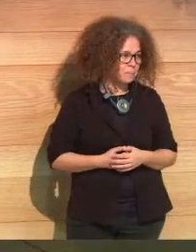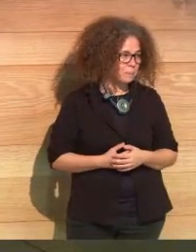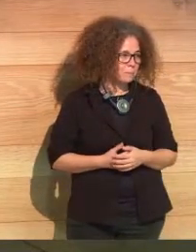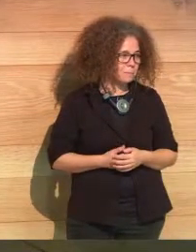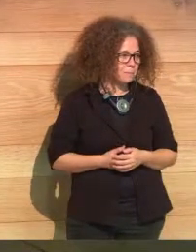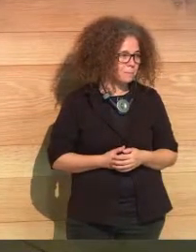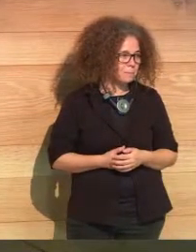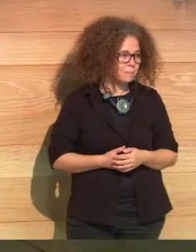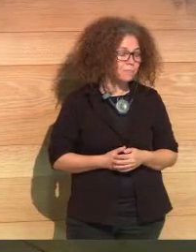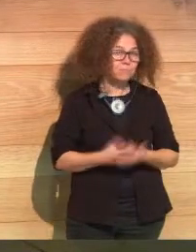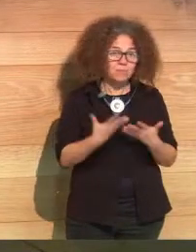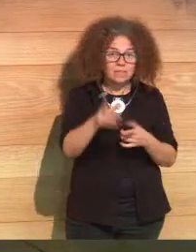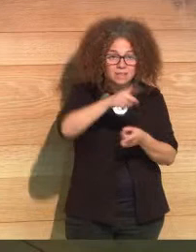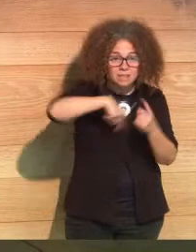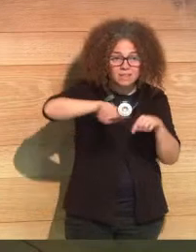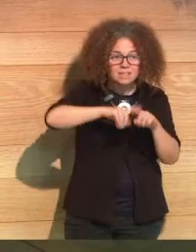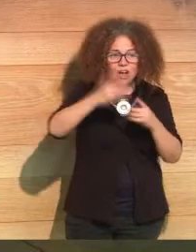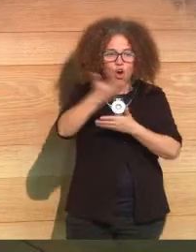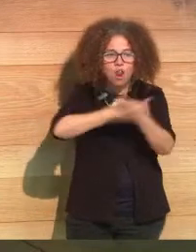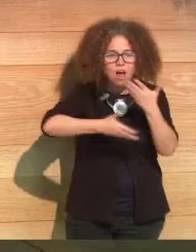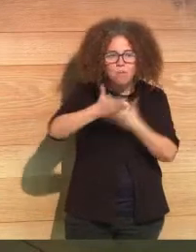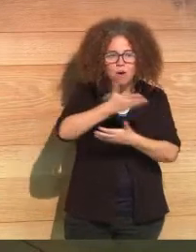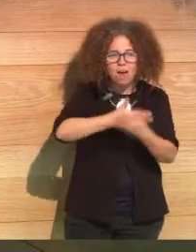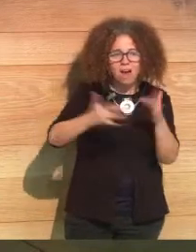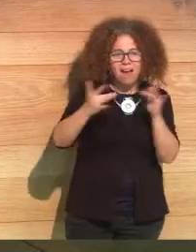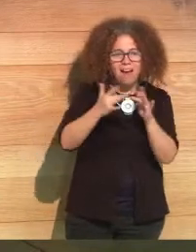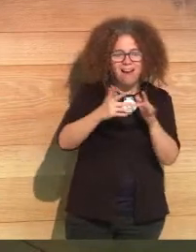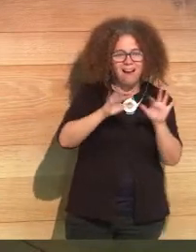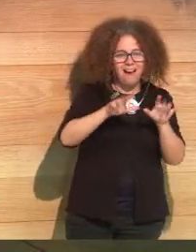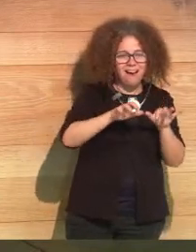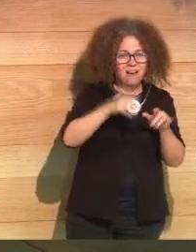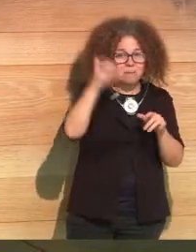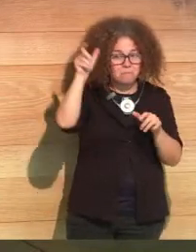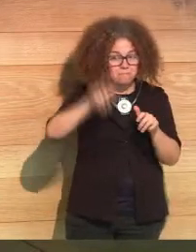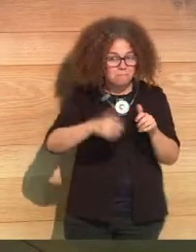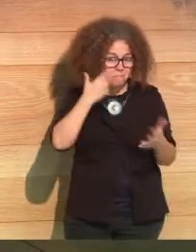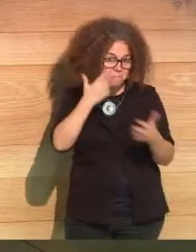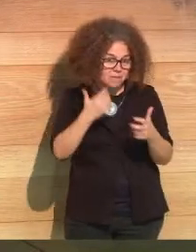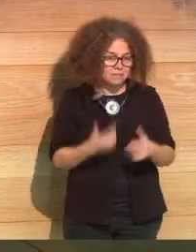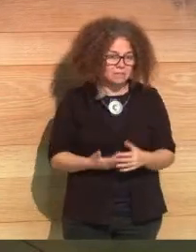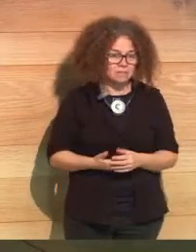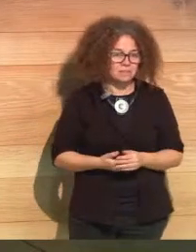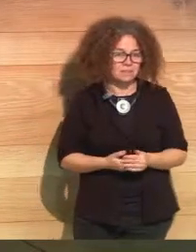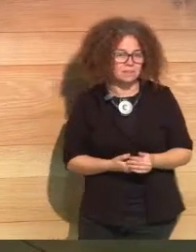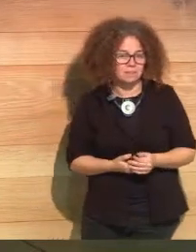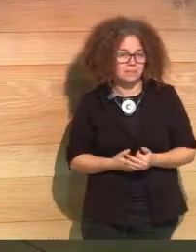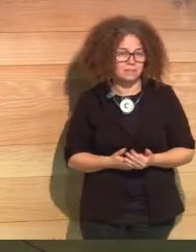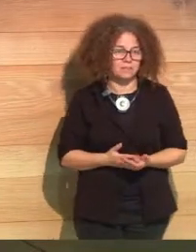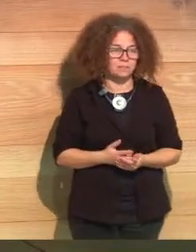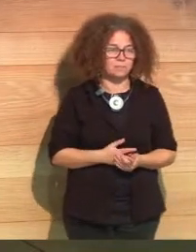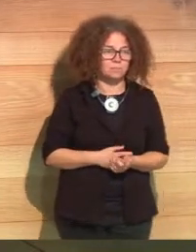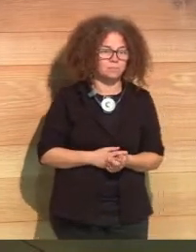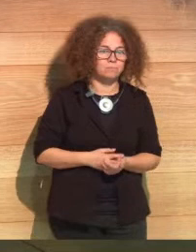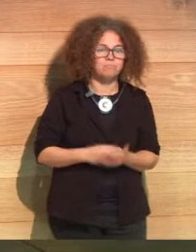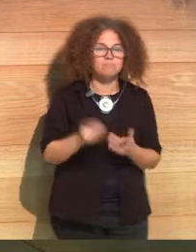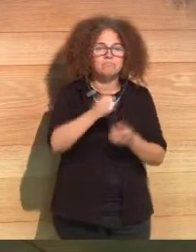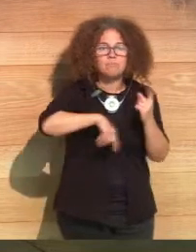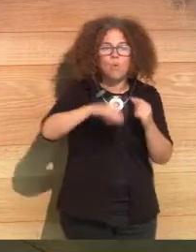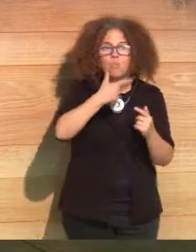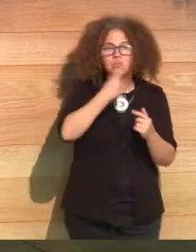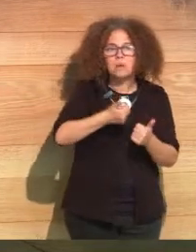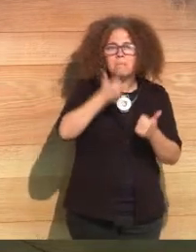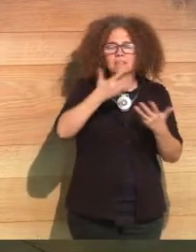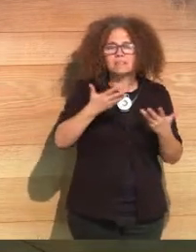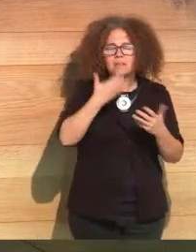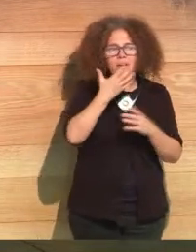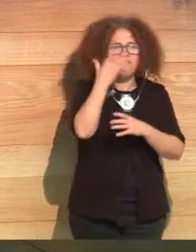machine. Actually, when we were doing the selection, quite often the ones we liked the most were the ones that had errors, probably because it